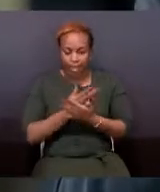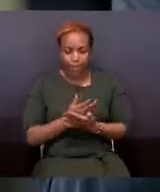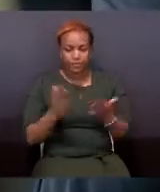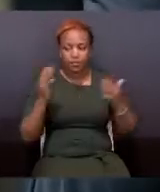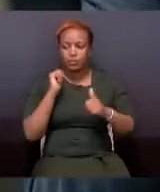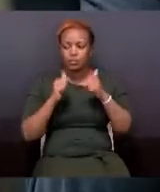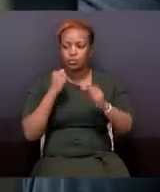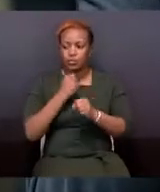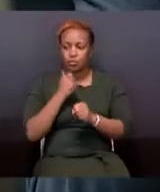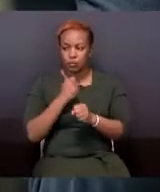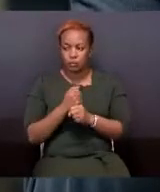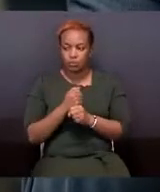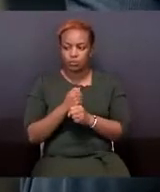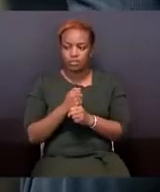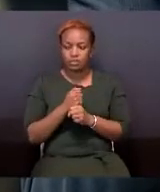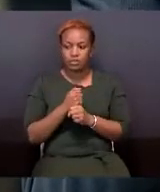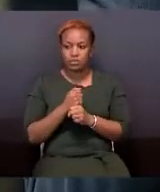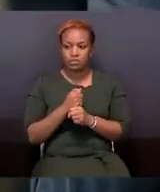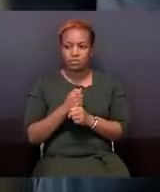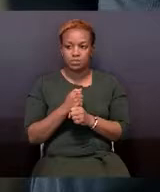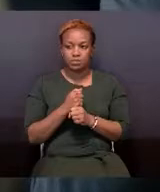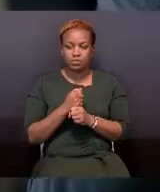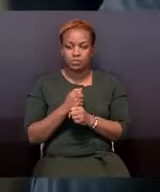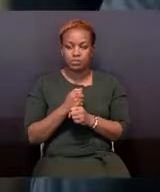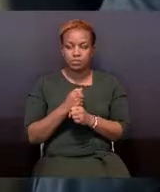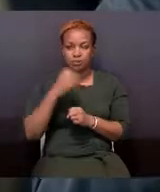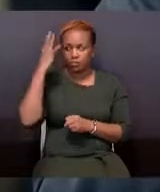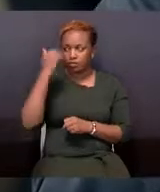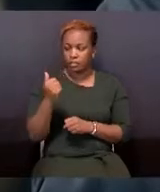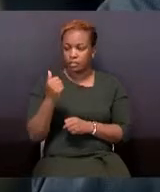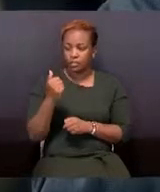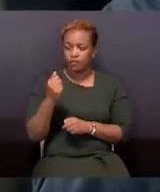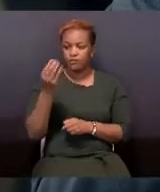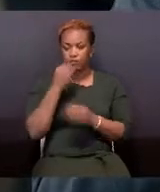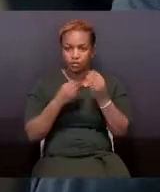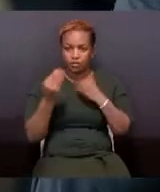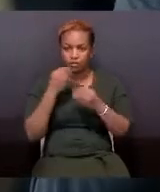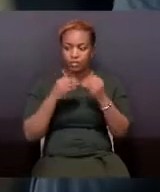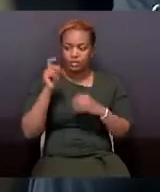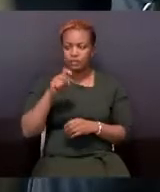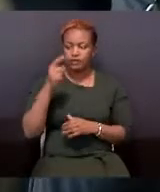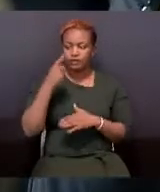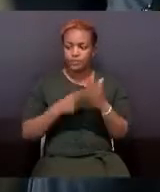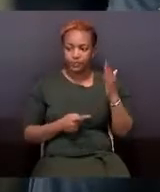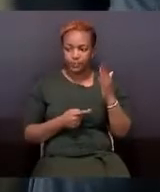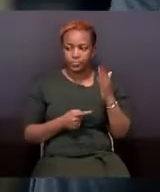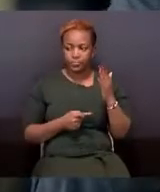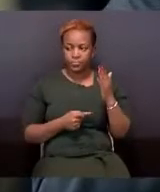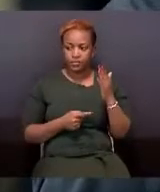do, because it's a source of food. We need that. So if anyone was imagining